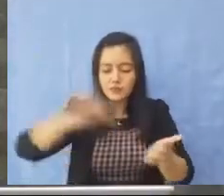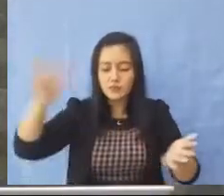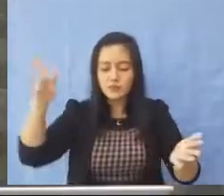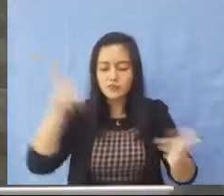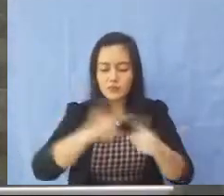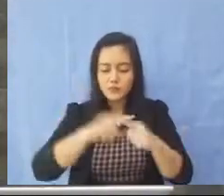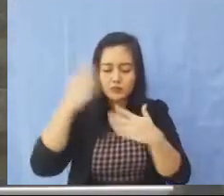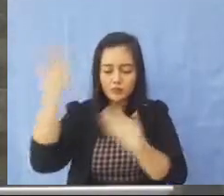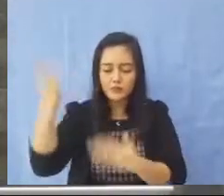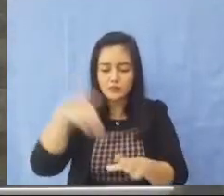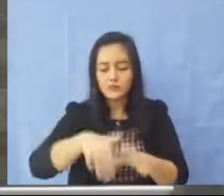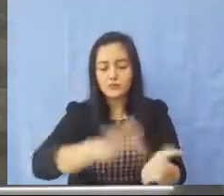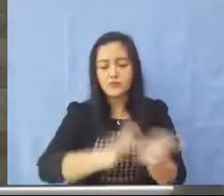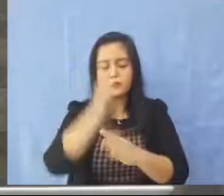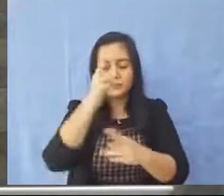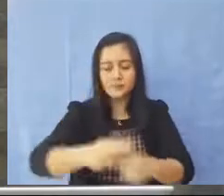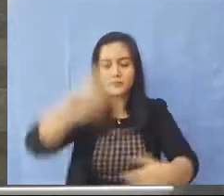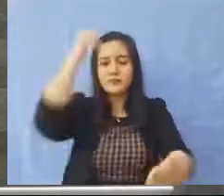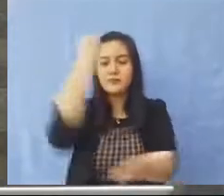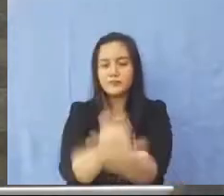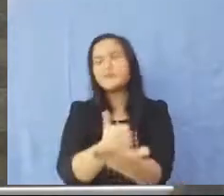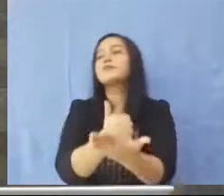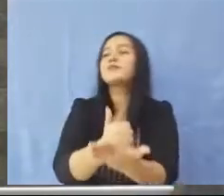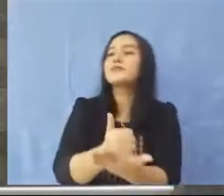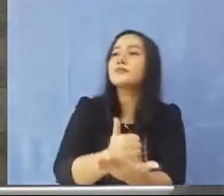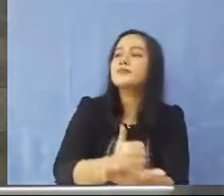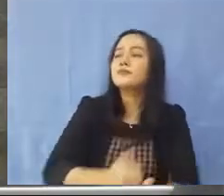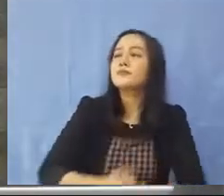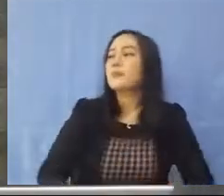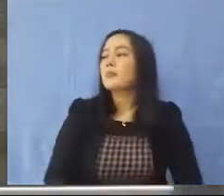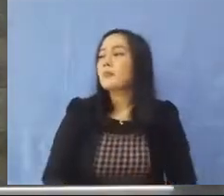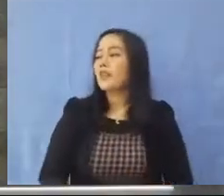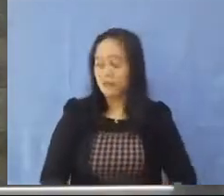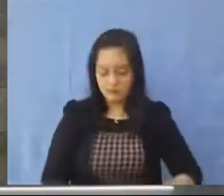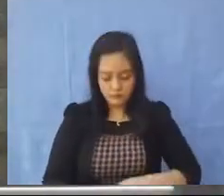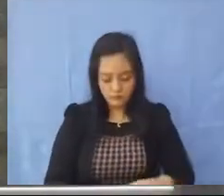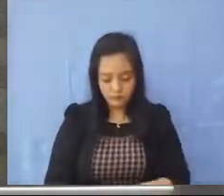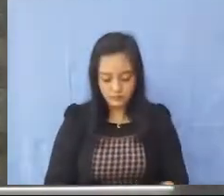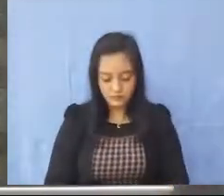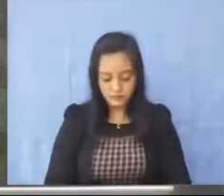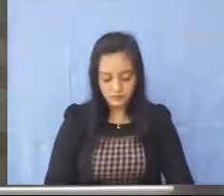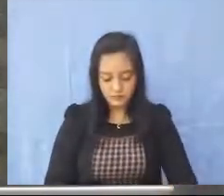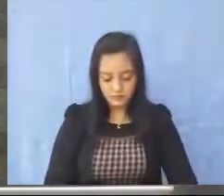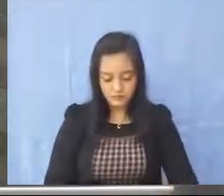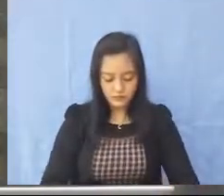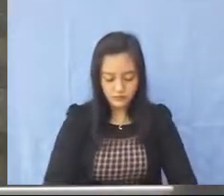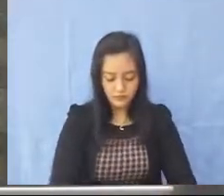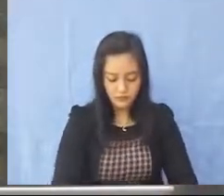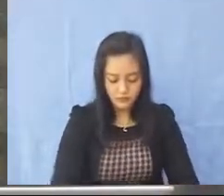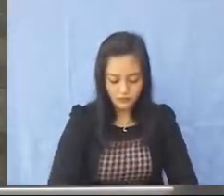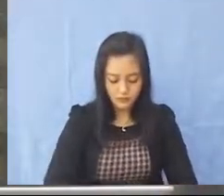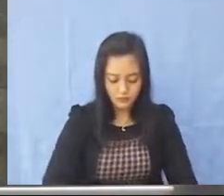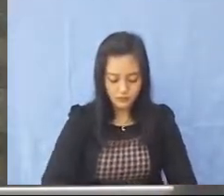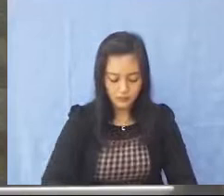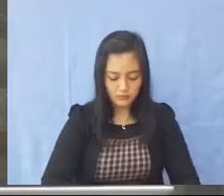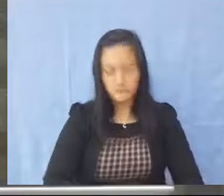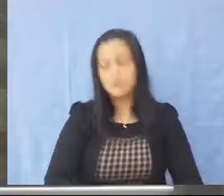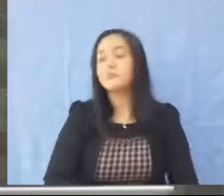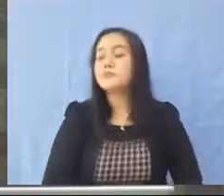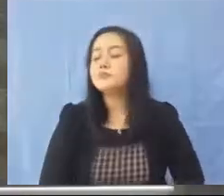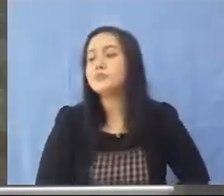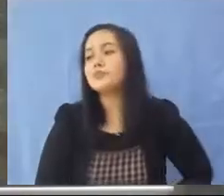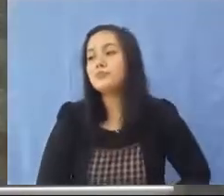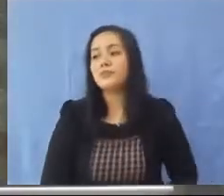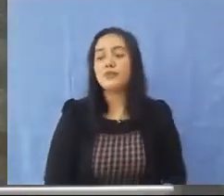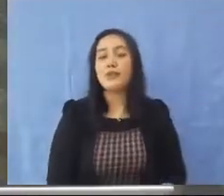God. In Jesus' name we pray. Amen. All right, please be seated. And like I said, kaya po